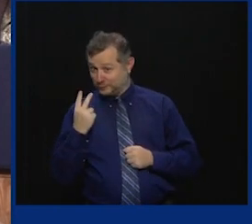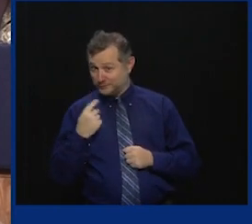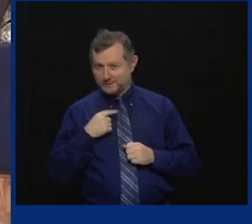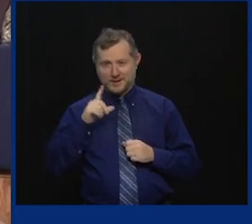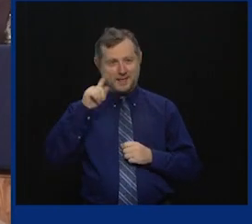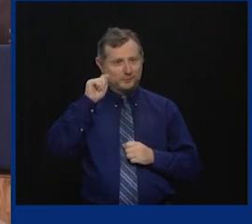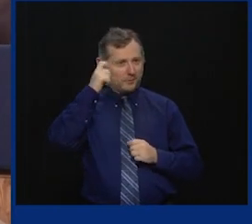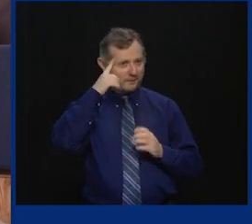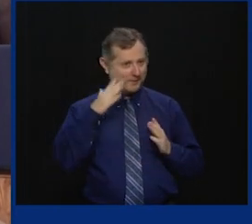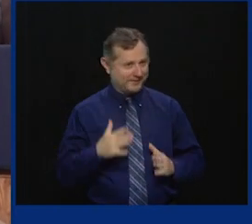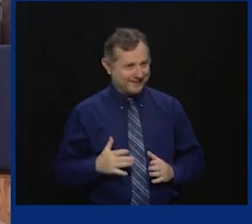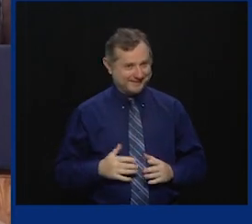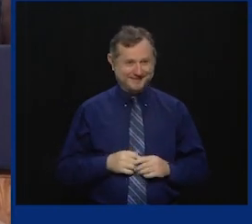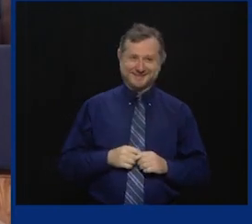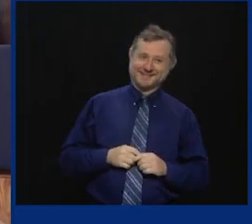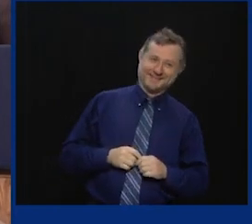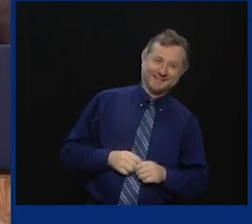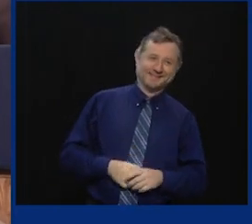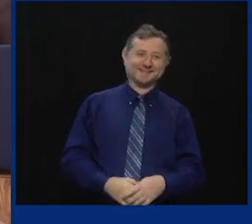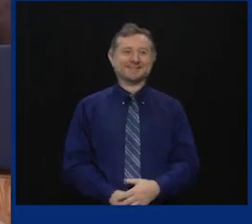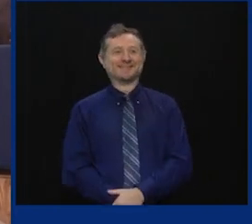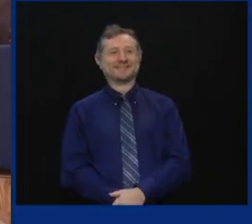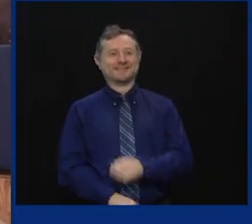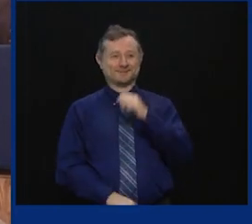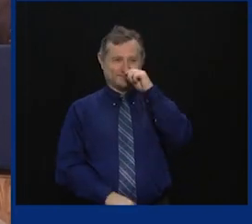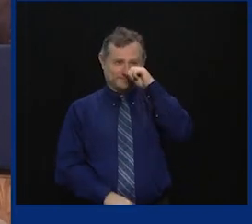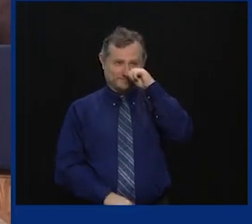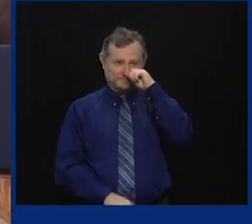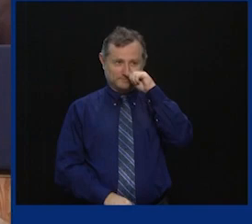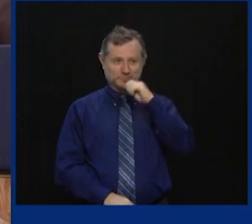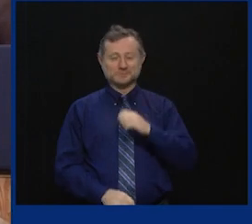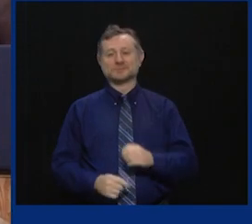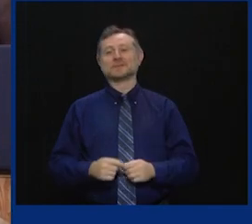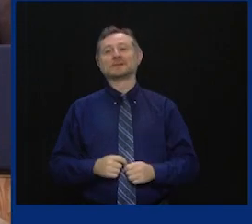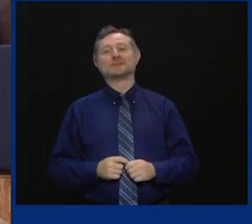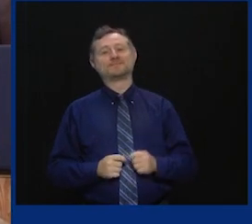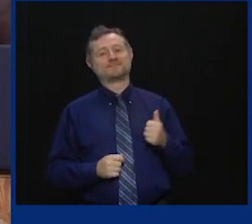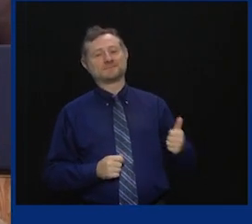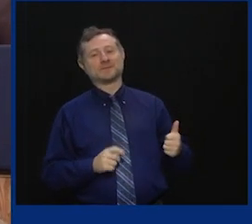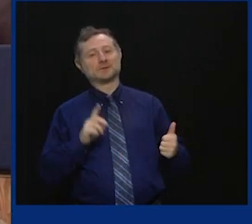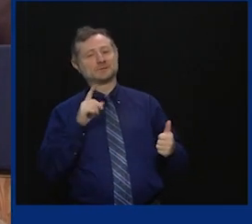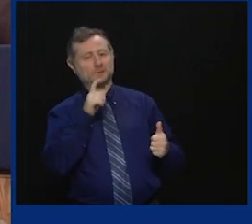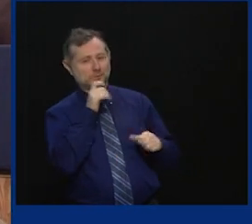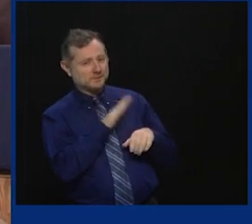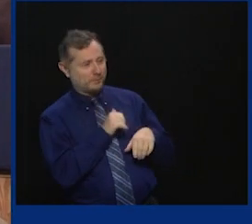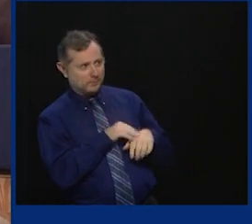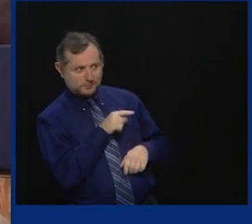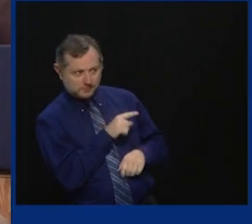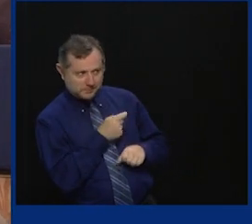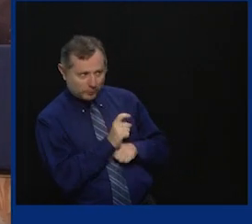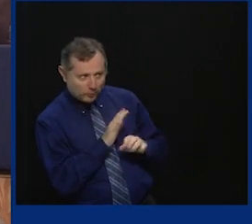Always pushing. Always pushing. Don't spoil it.